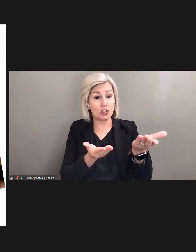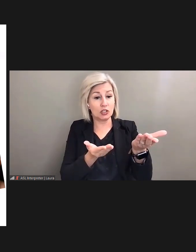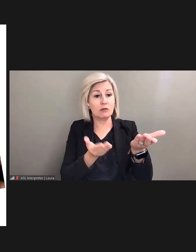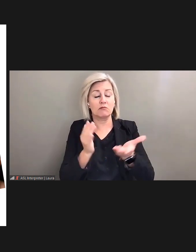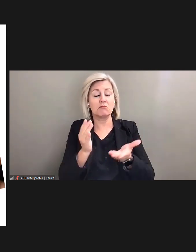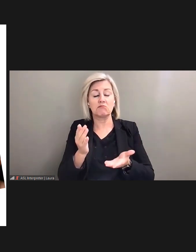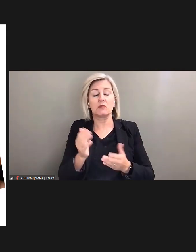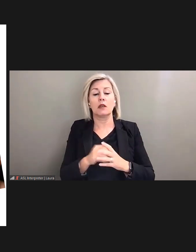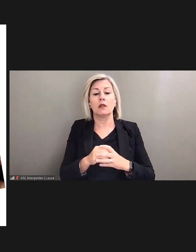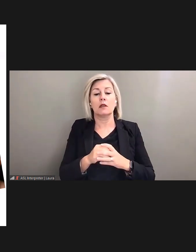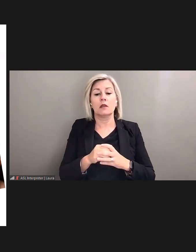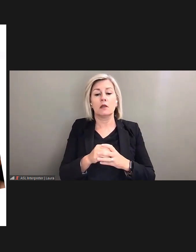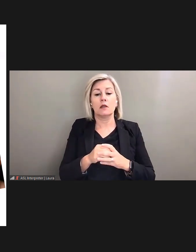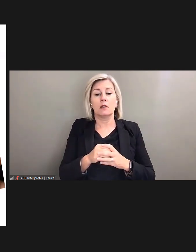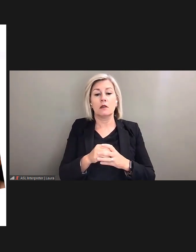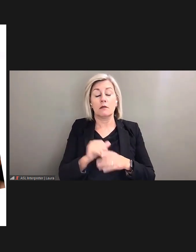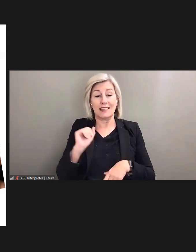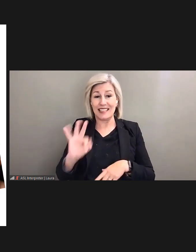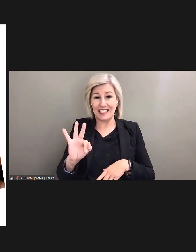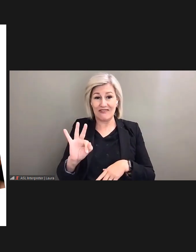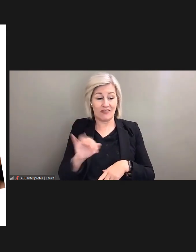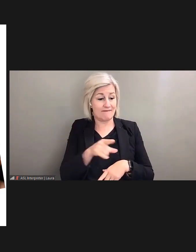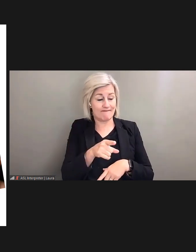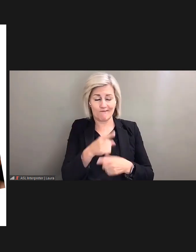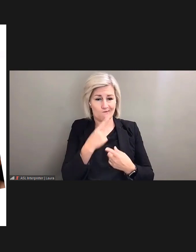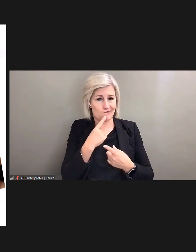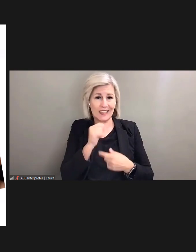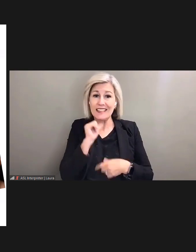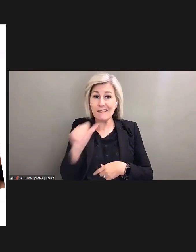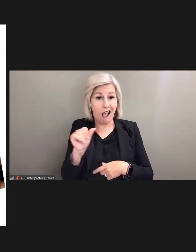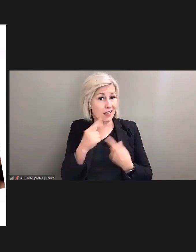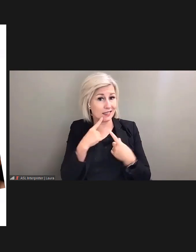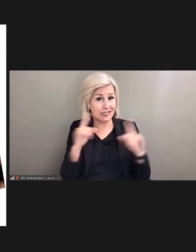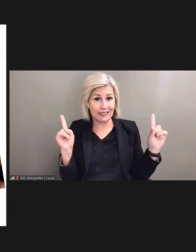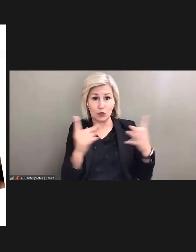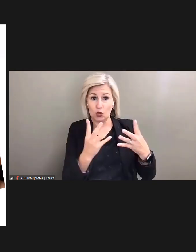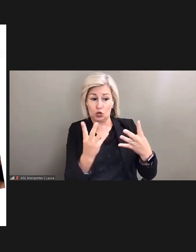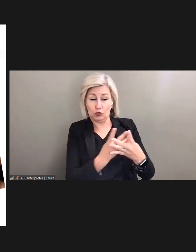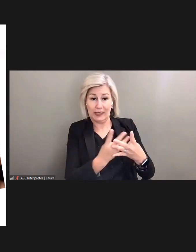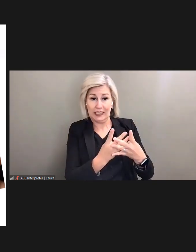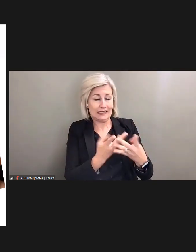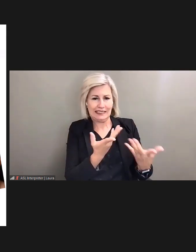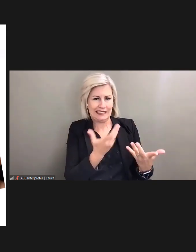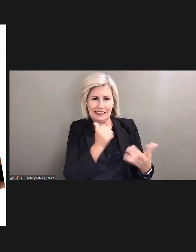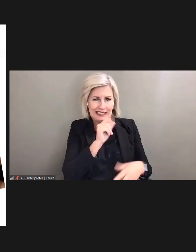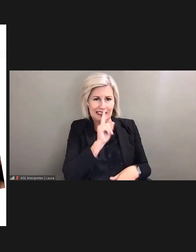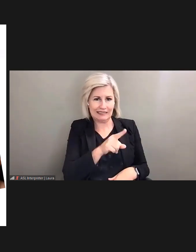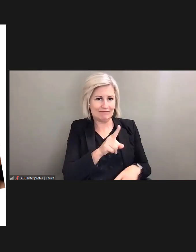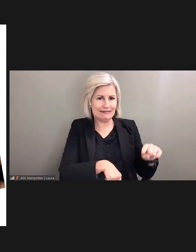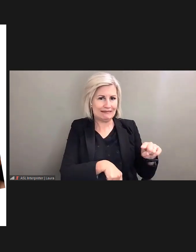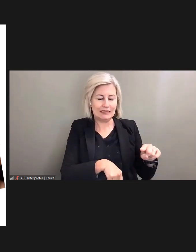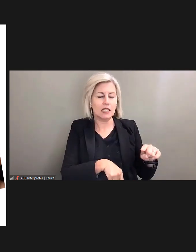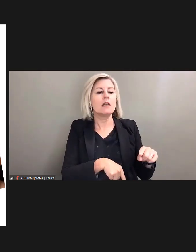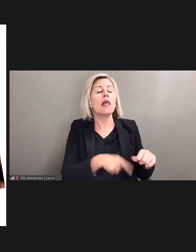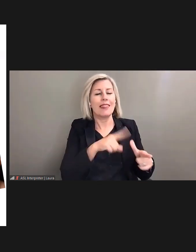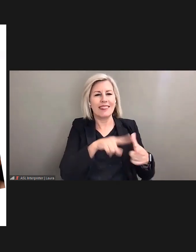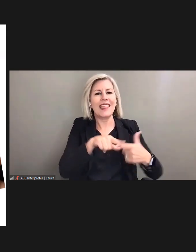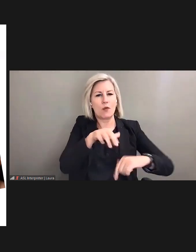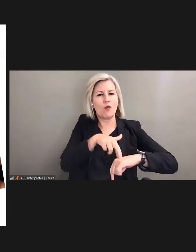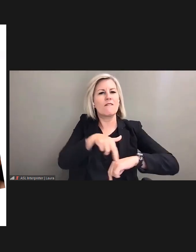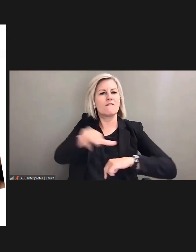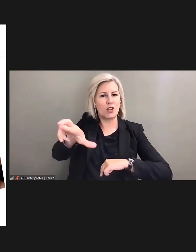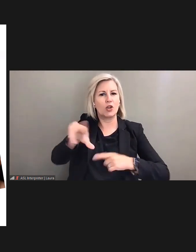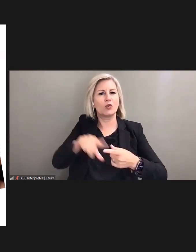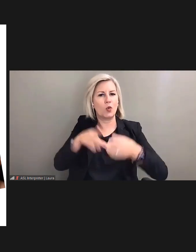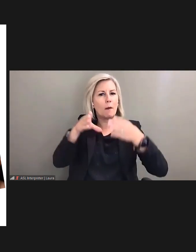have raised. If you aren't successful screening a child, then refer the child to someone who can. Often